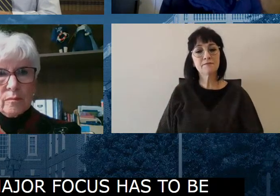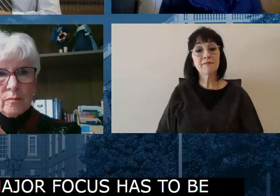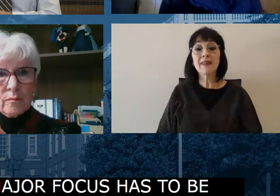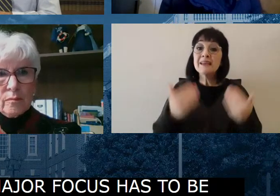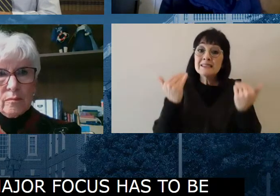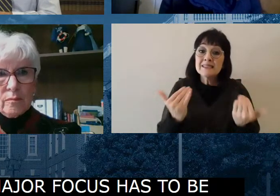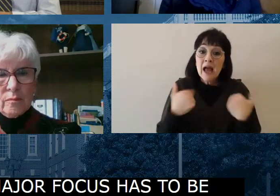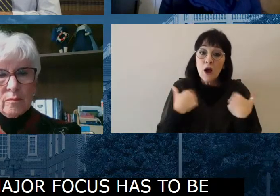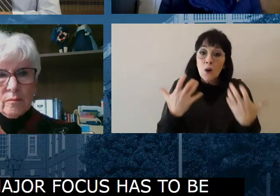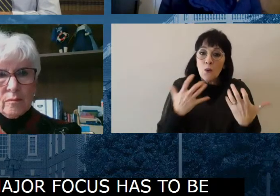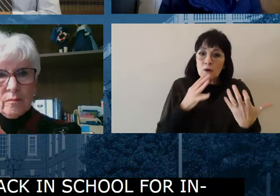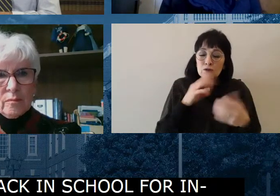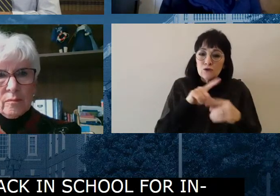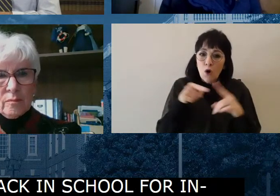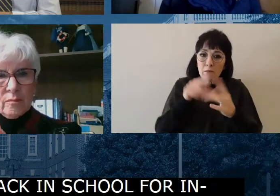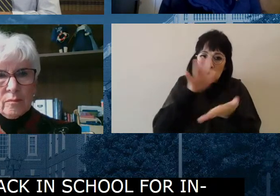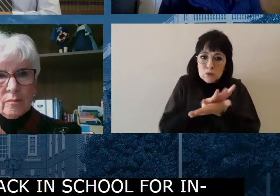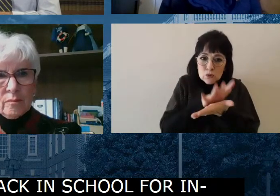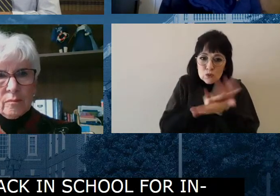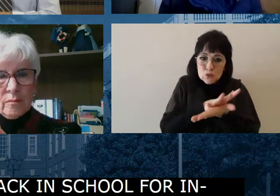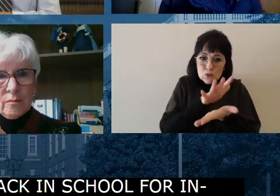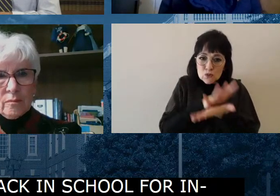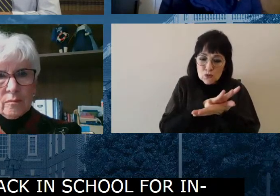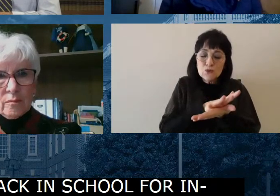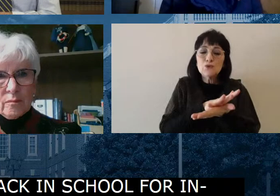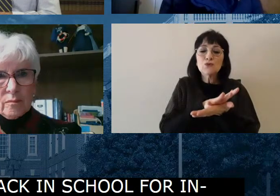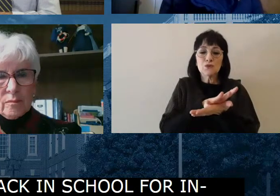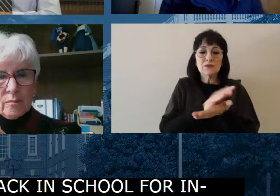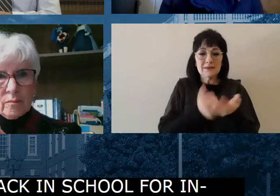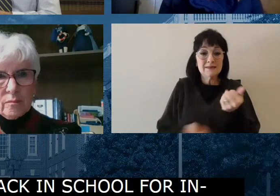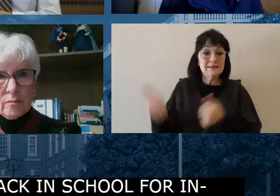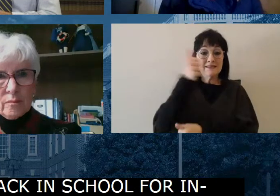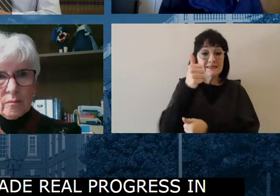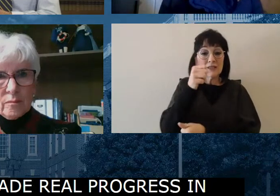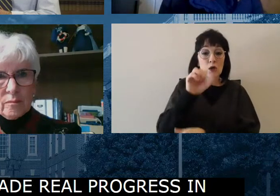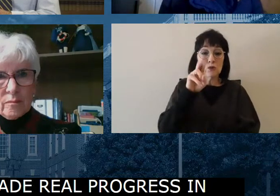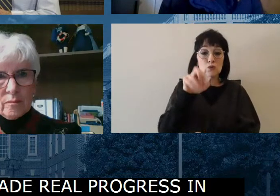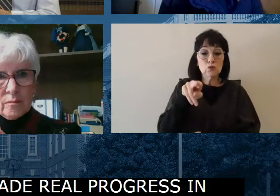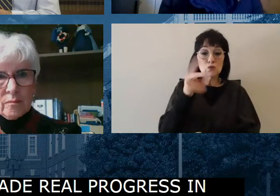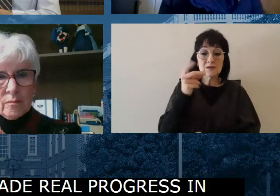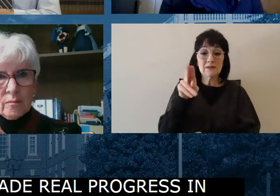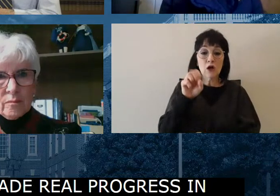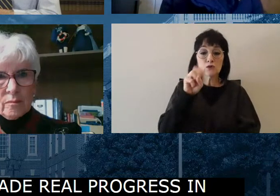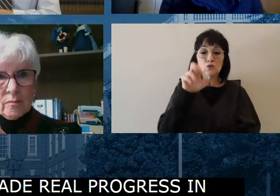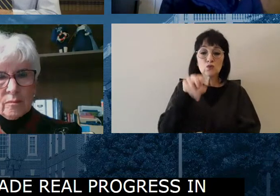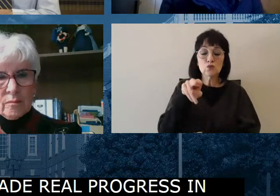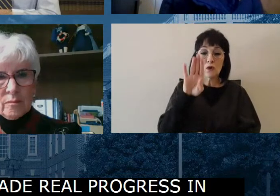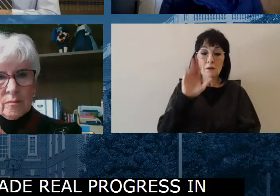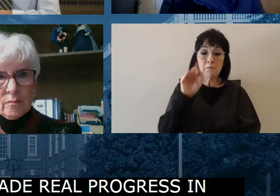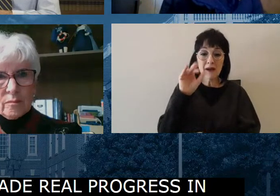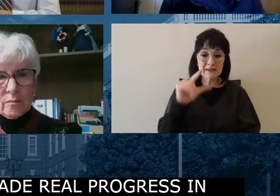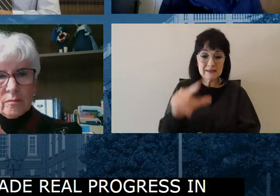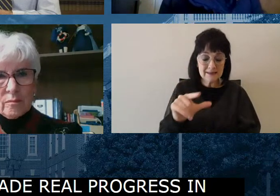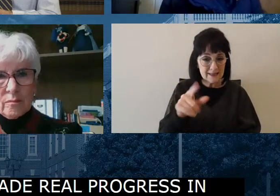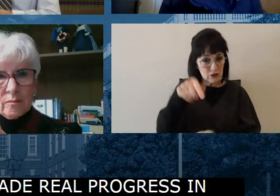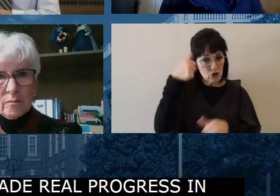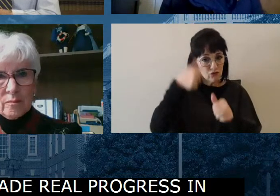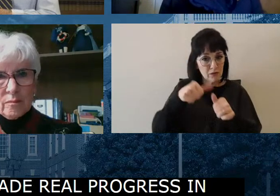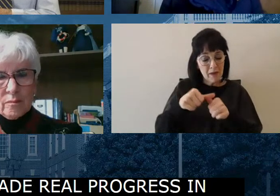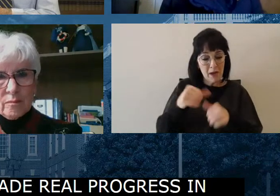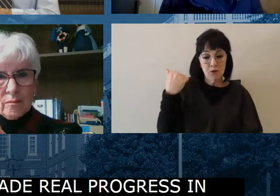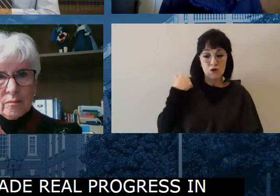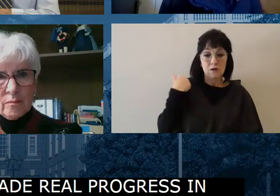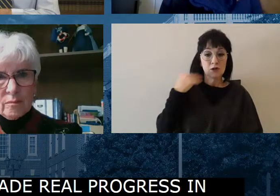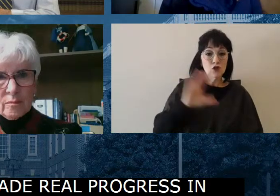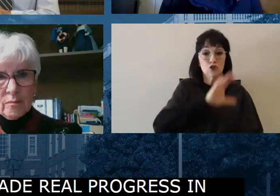real progress in doing that since the pause that we took over the Christmas, New Year's holidays, as we worked